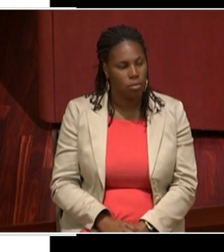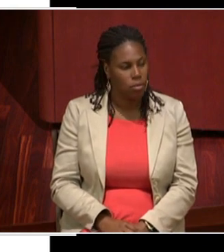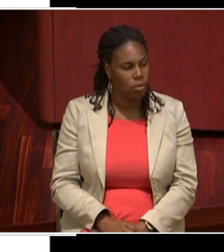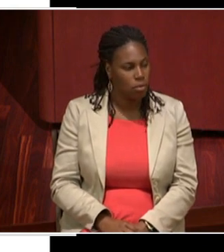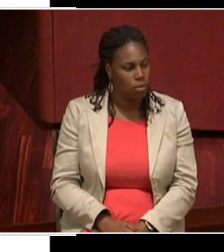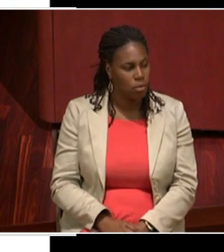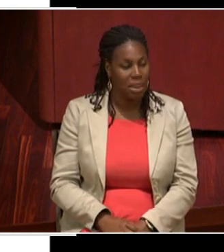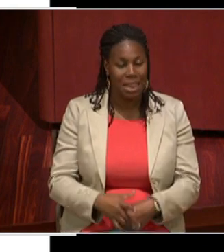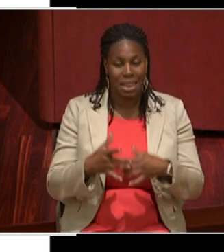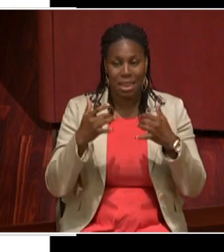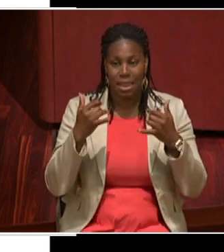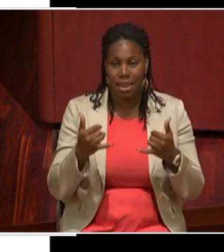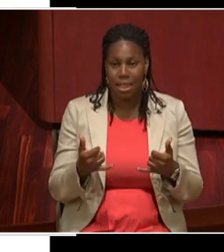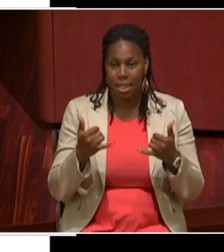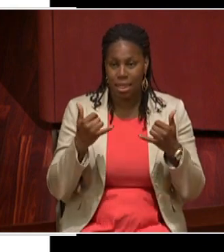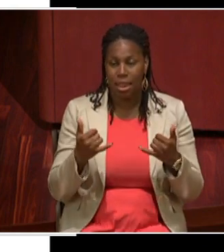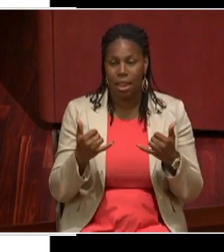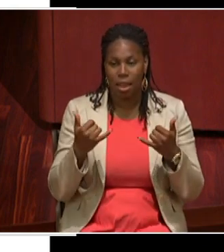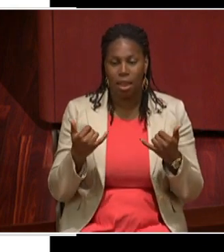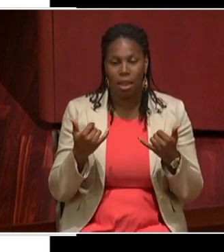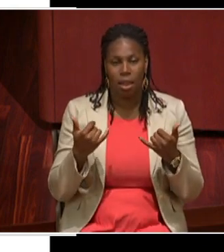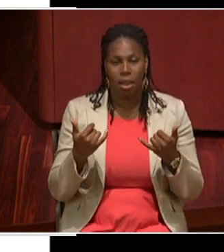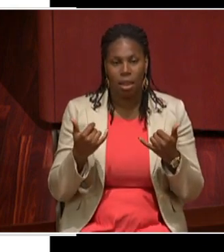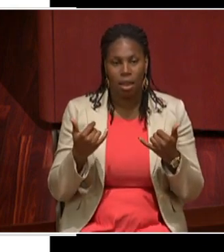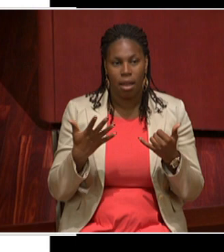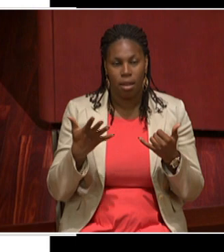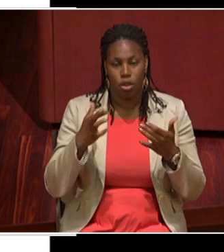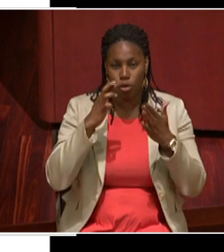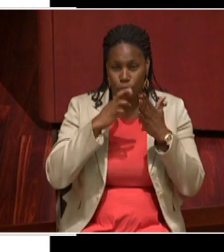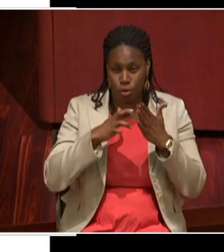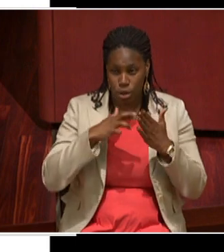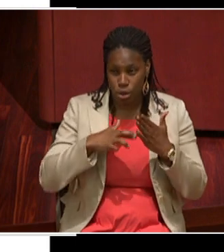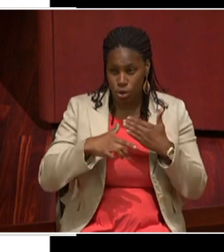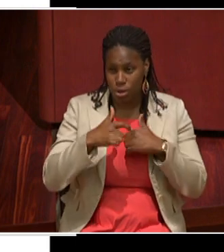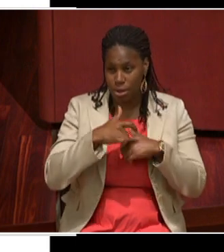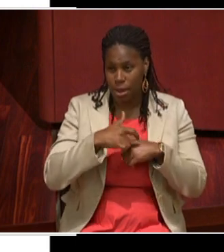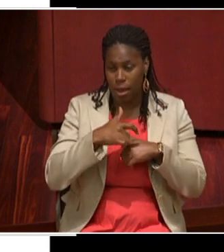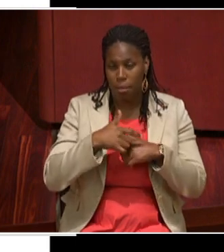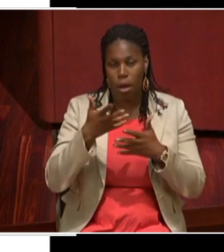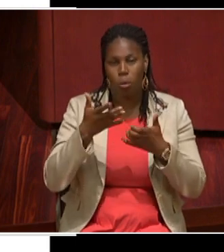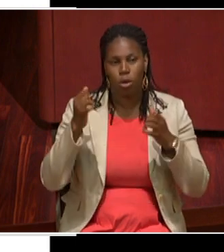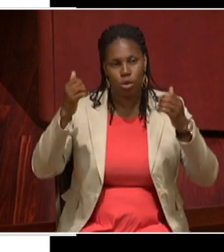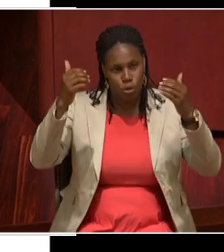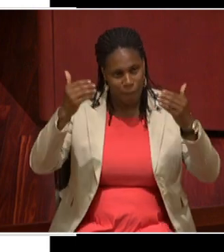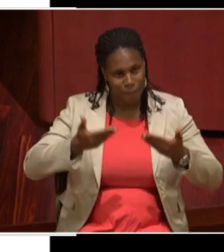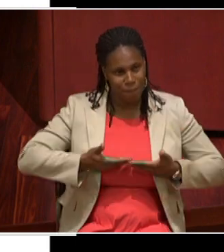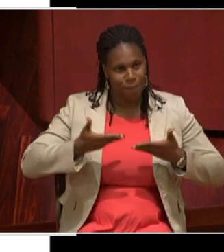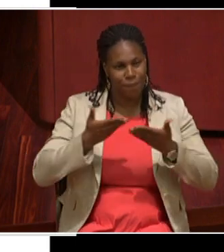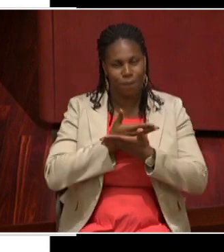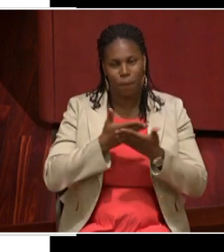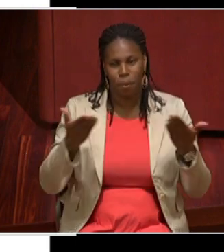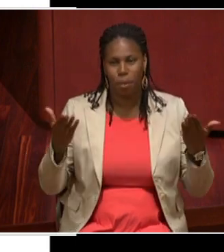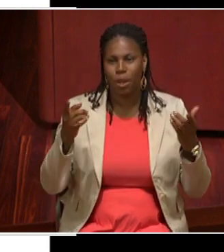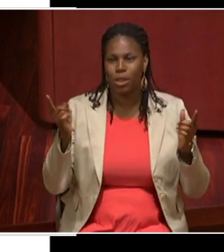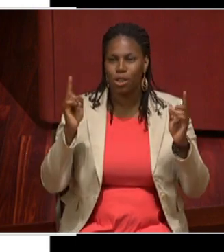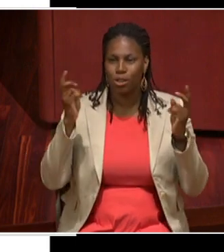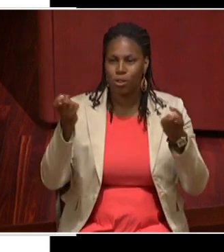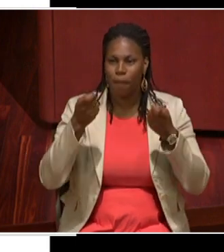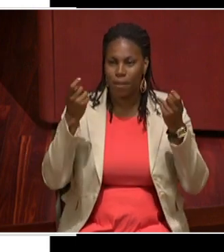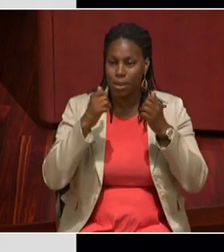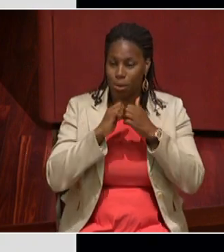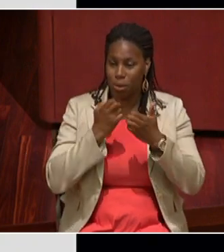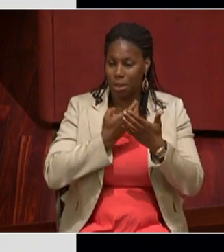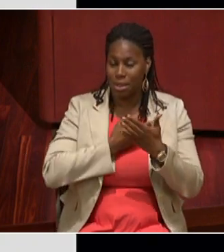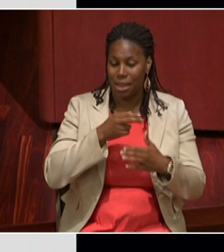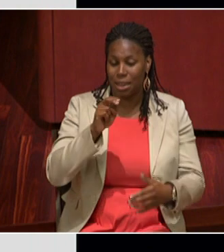Now, with that being said, I don't want to take away from your research time. I want to invite you all to come and visit us at the National